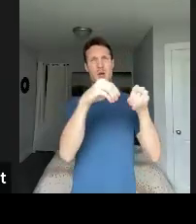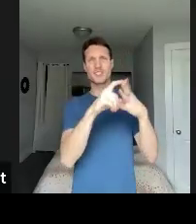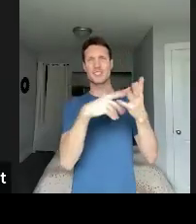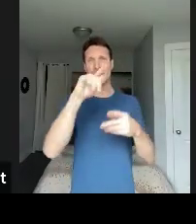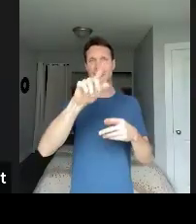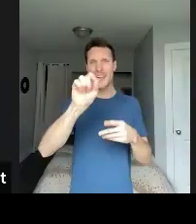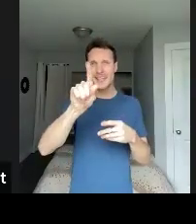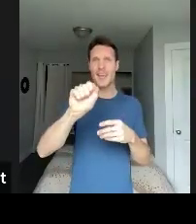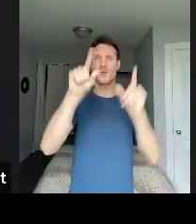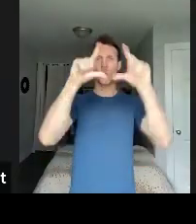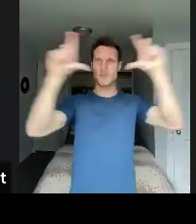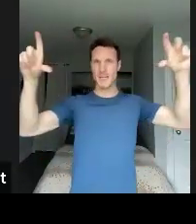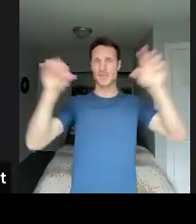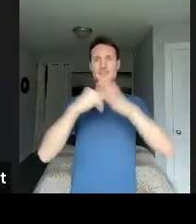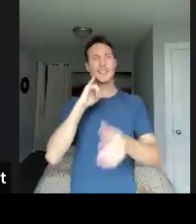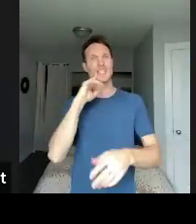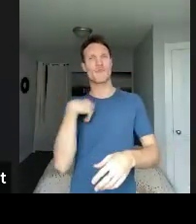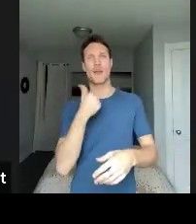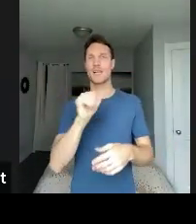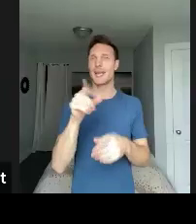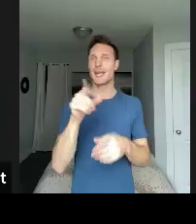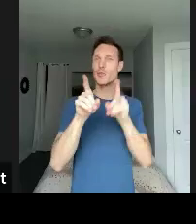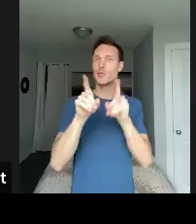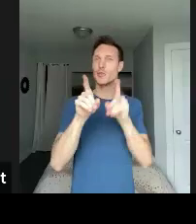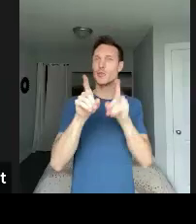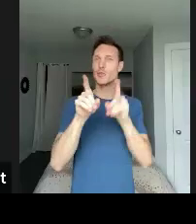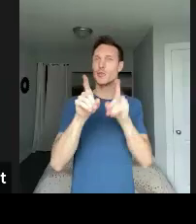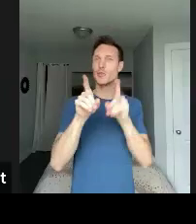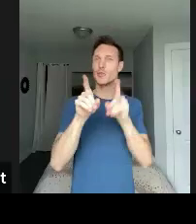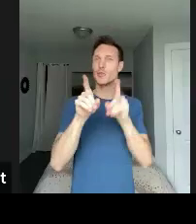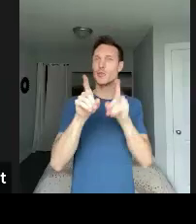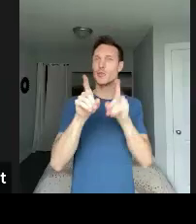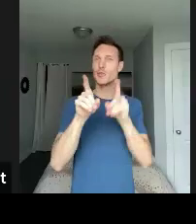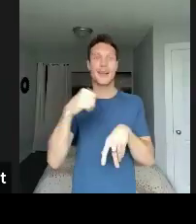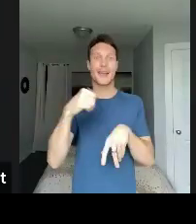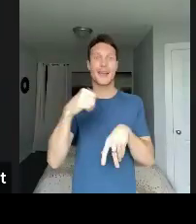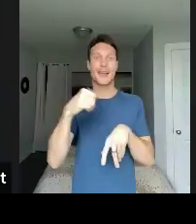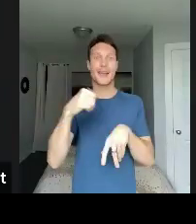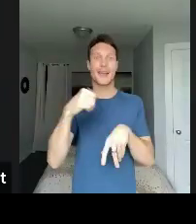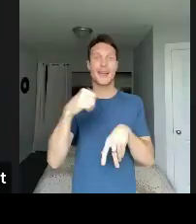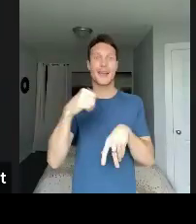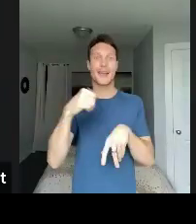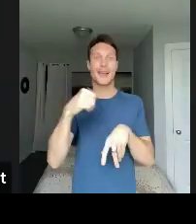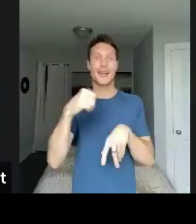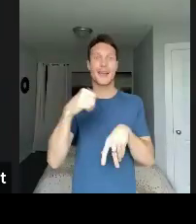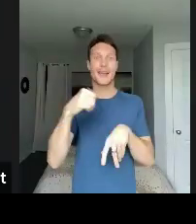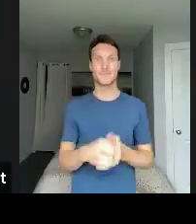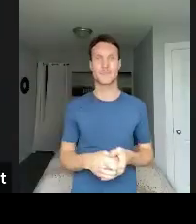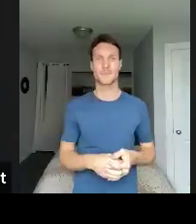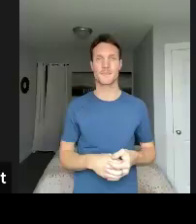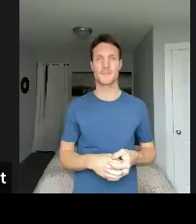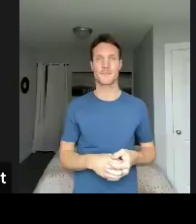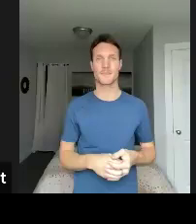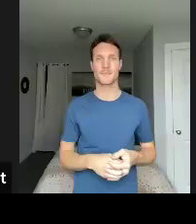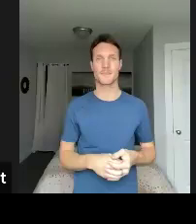you have any questions about the website transition or any policies, please feel free to reach out to me. And I'll turn it over